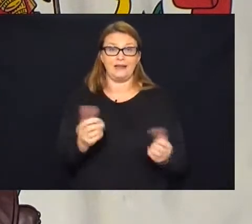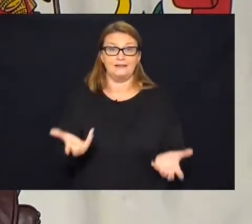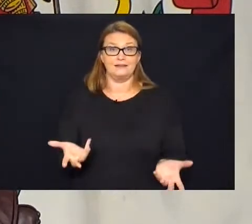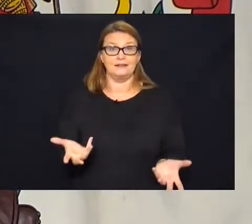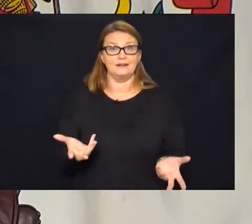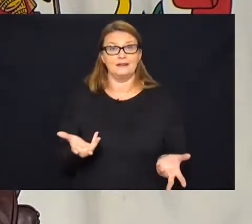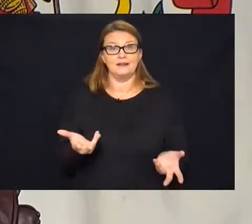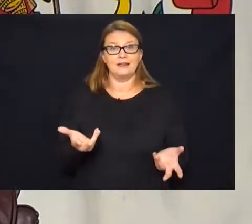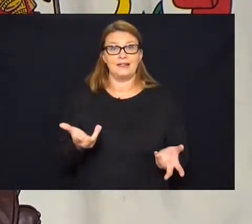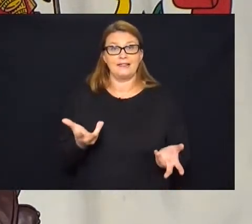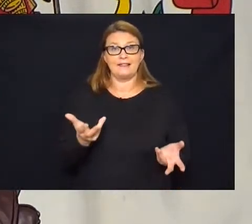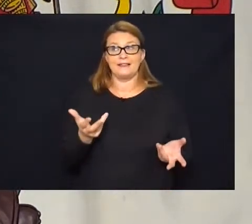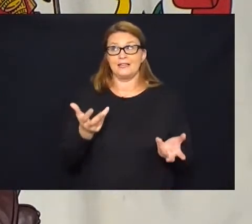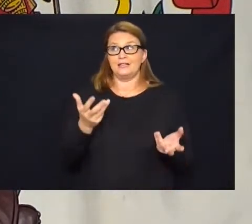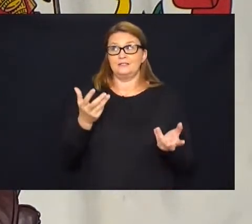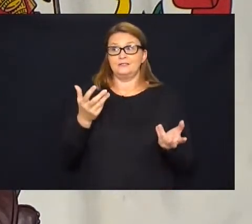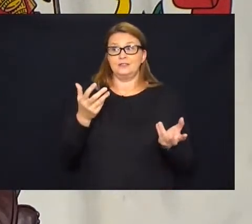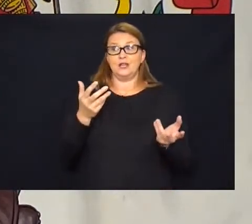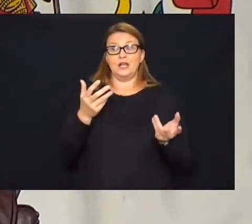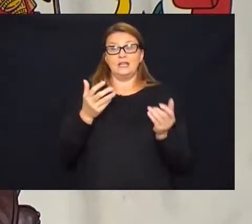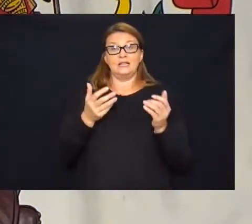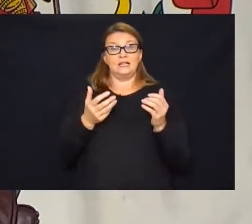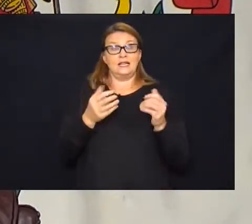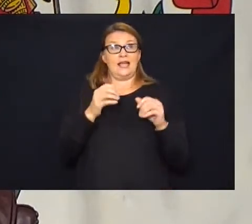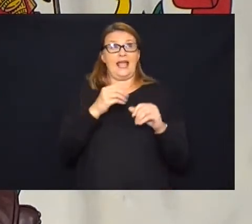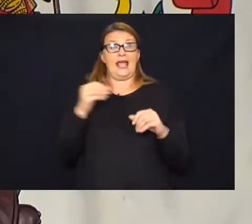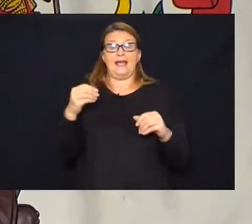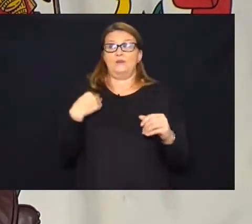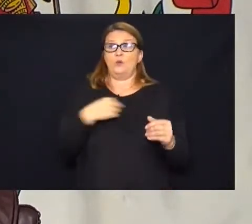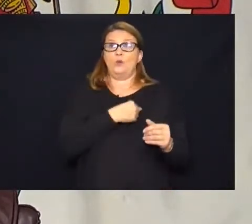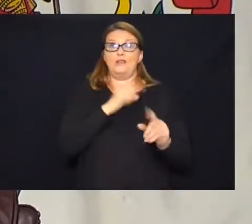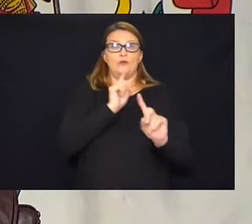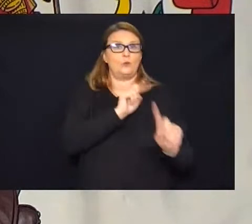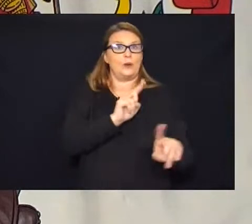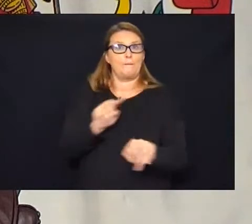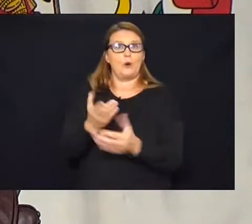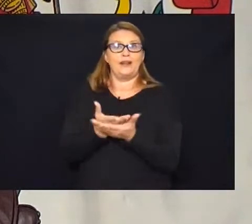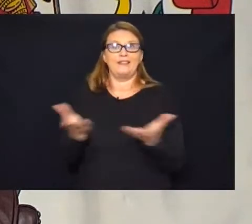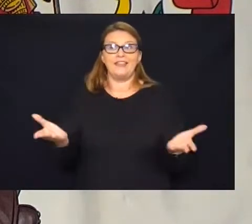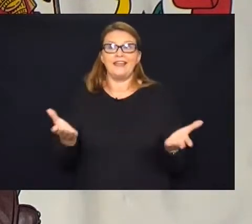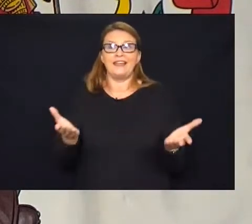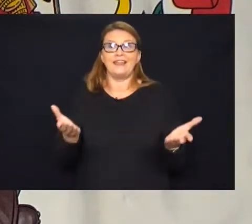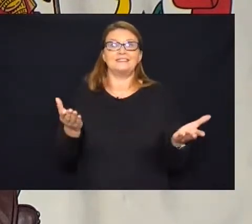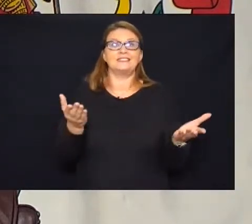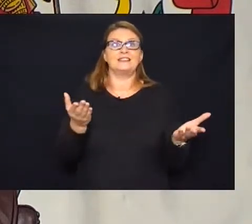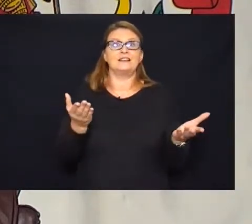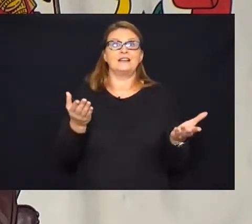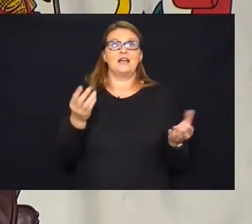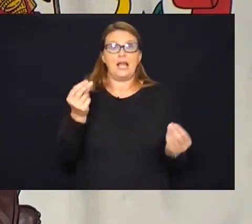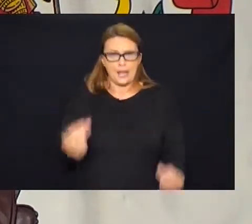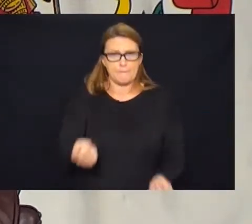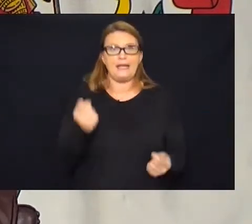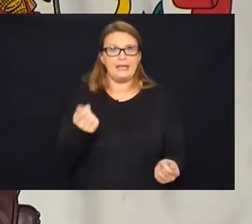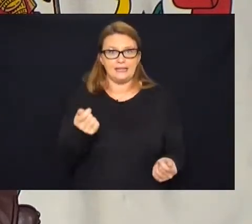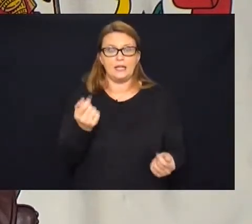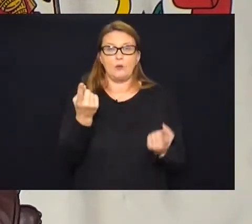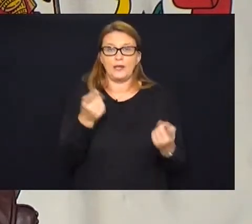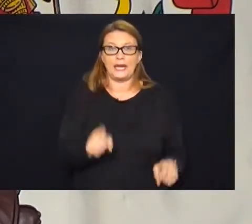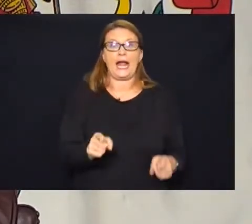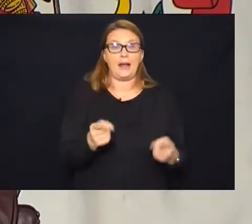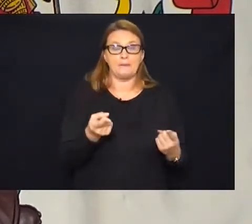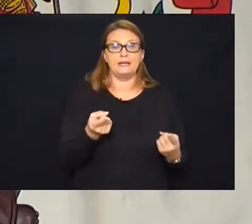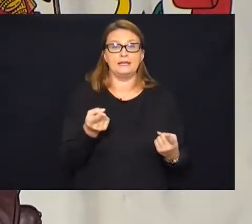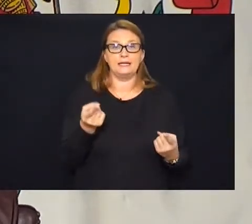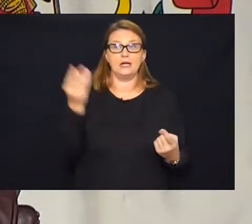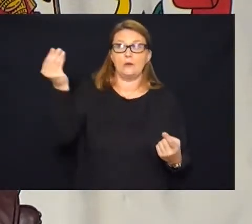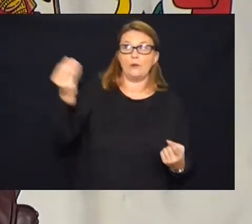know, to the point in time where we have reported things and reported them immediately when they came